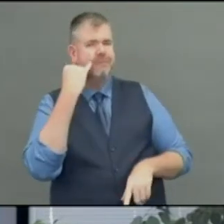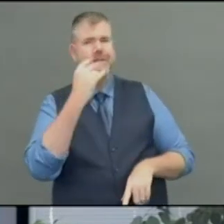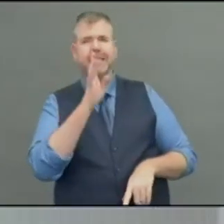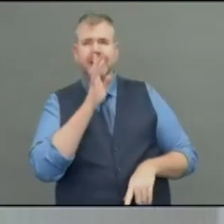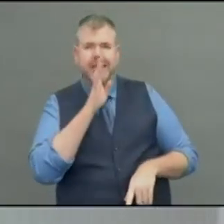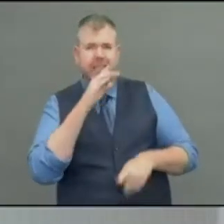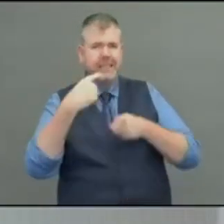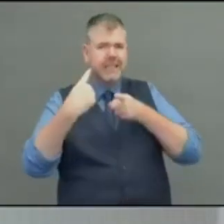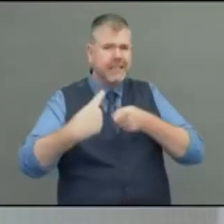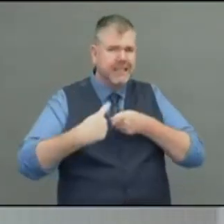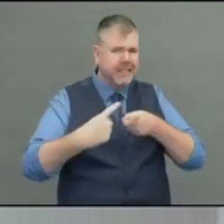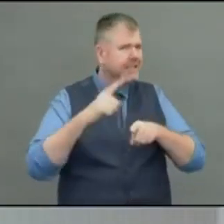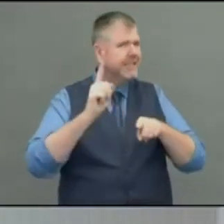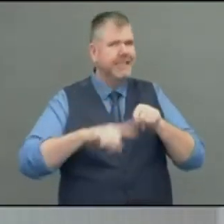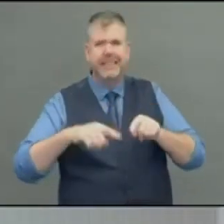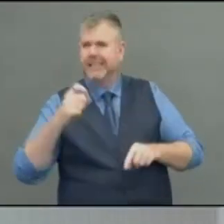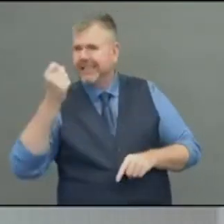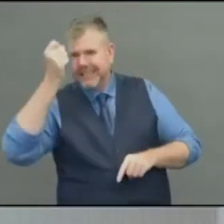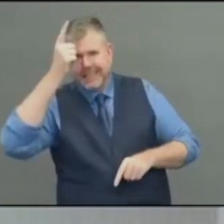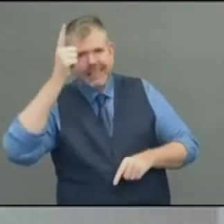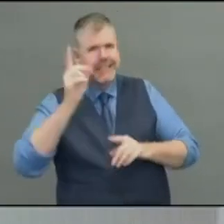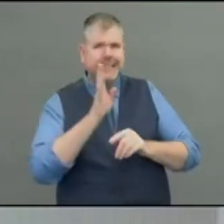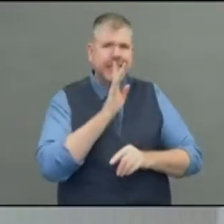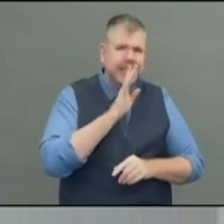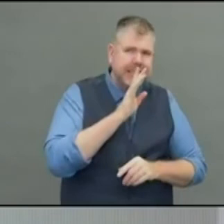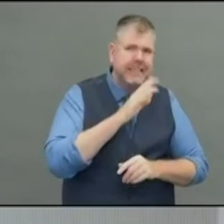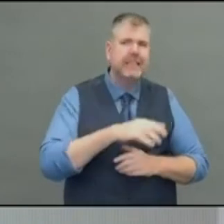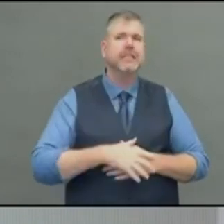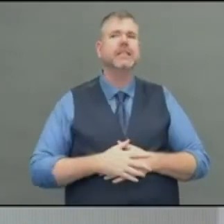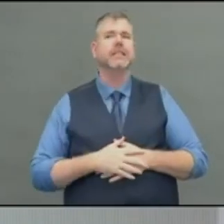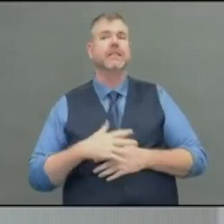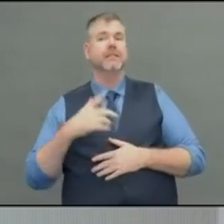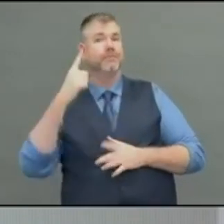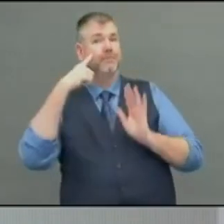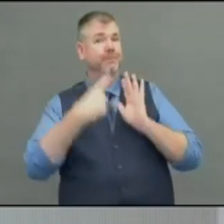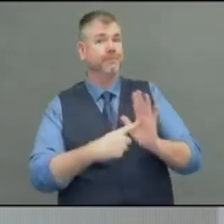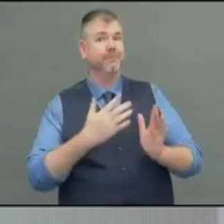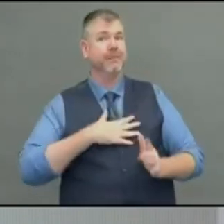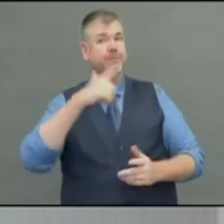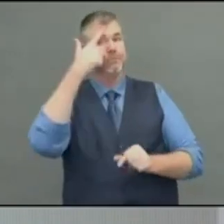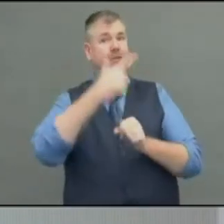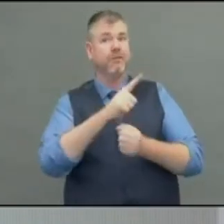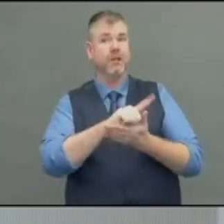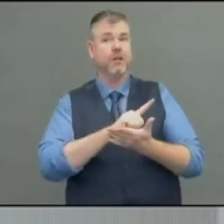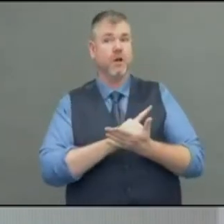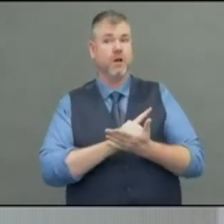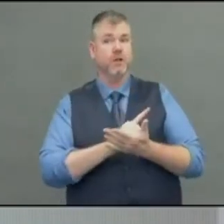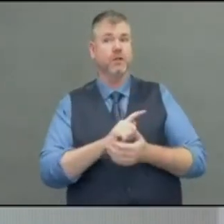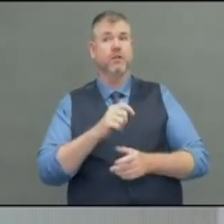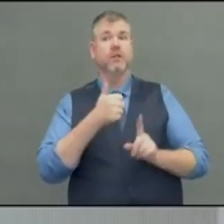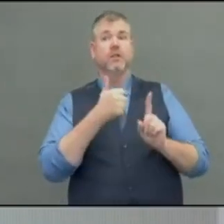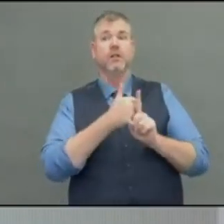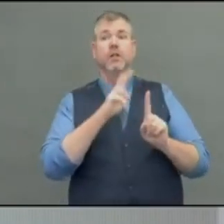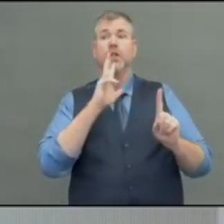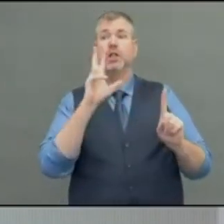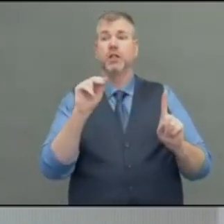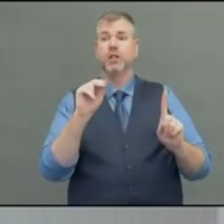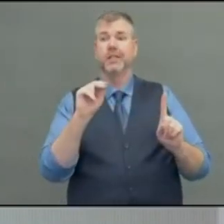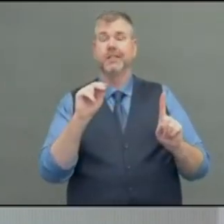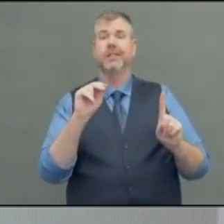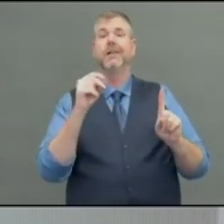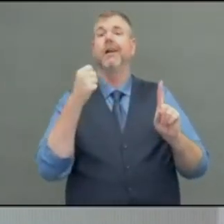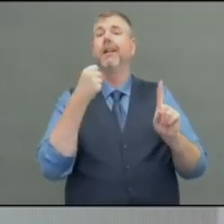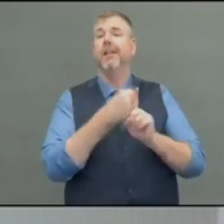And I'll give you an example as well. My brother-in-law was only 30 when he ended up having cancer in his